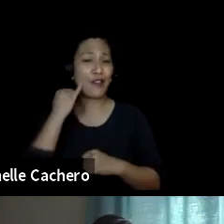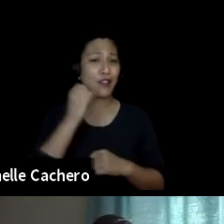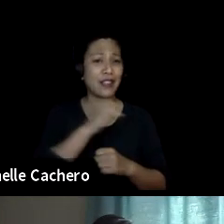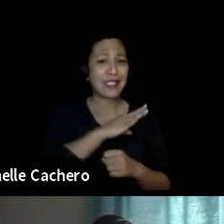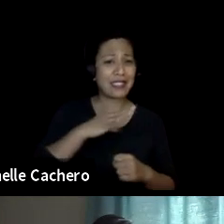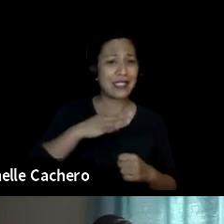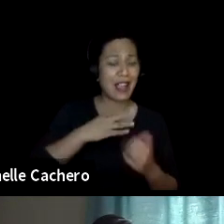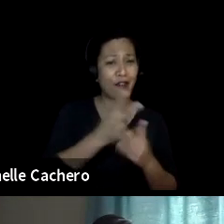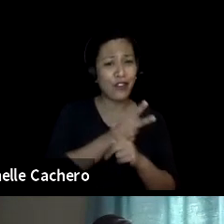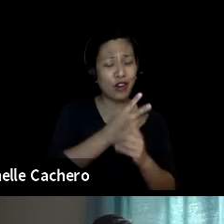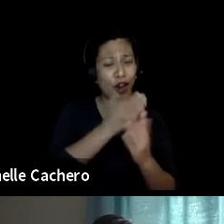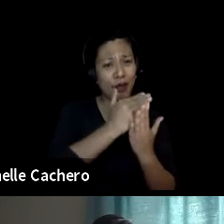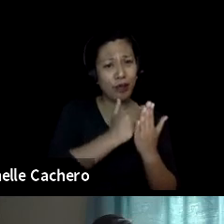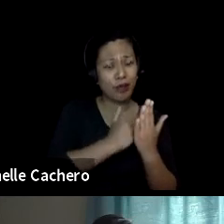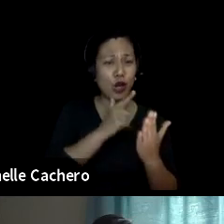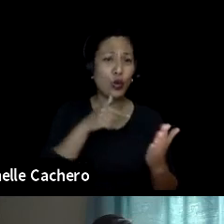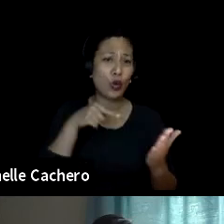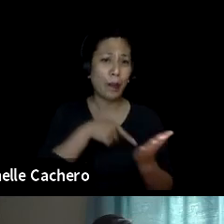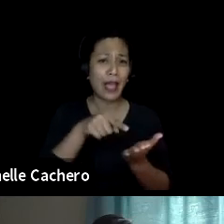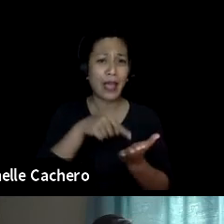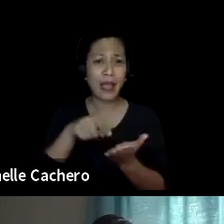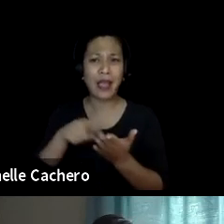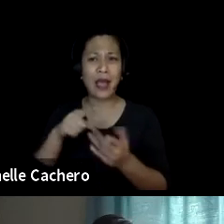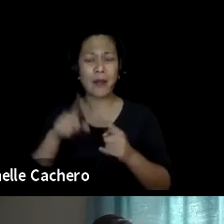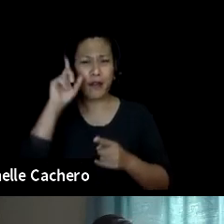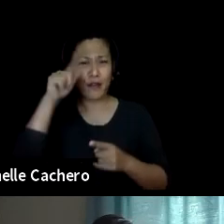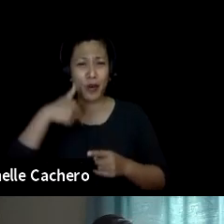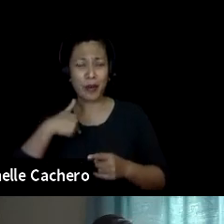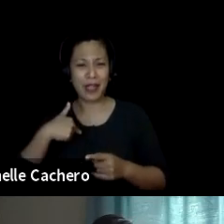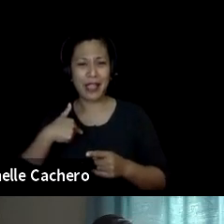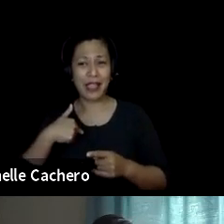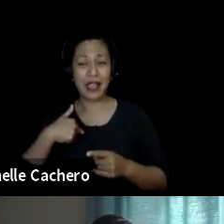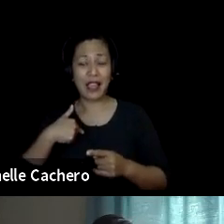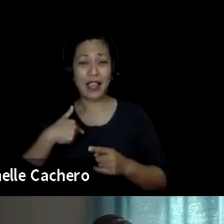to be like, okay, who is it we're going to pay? But I have such a hard time asking